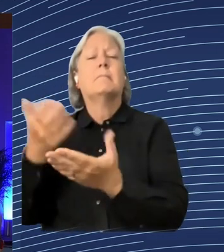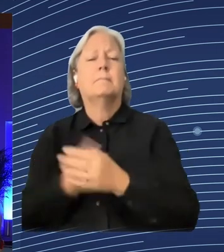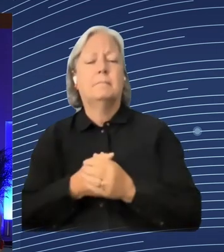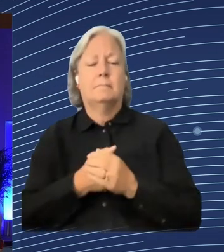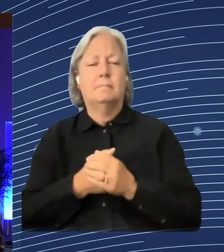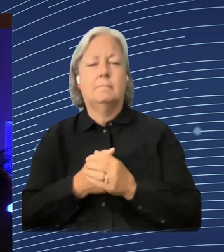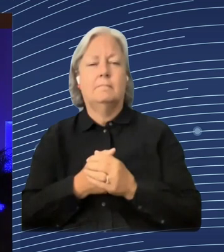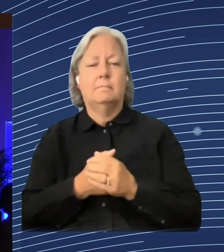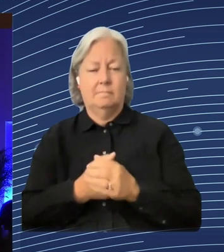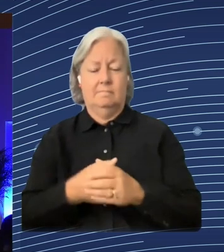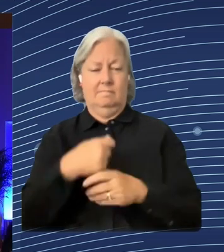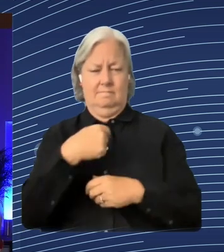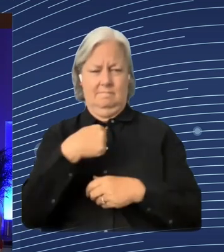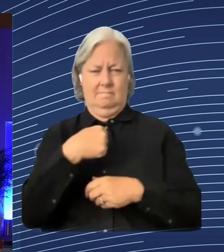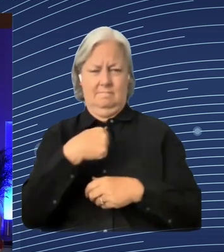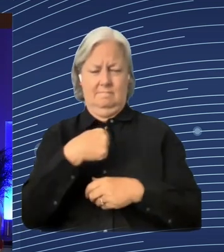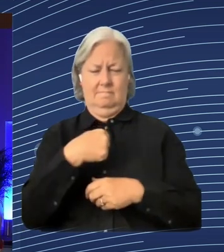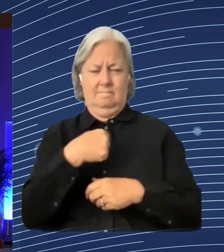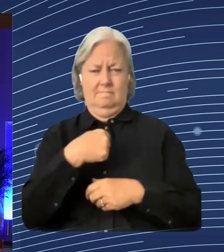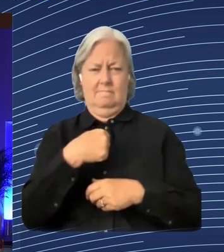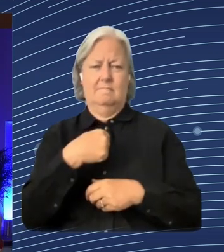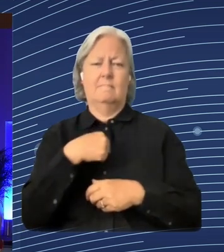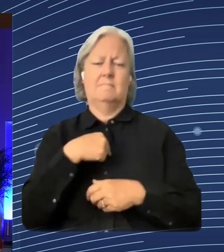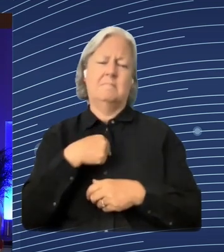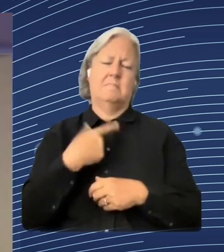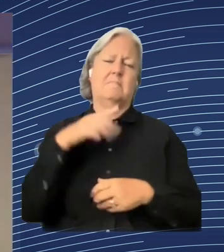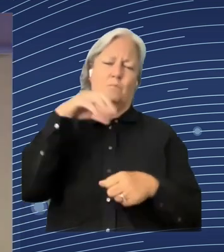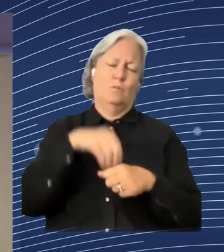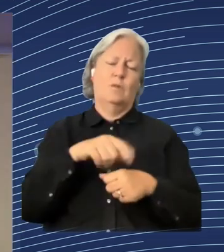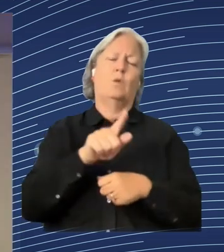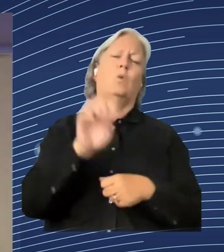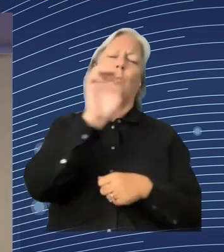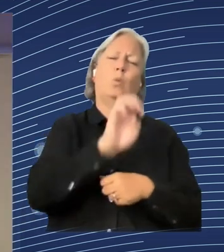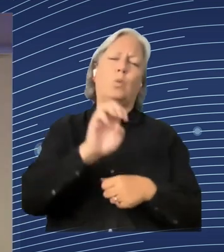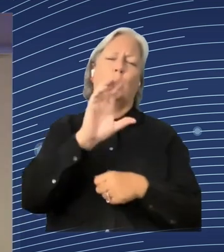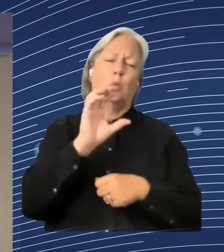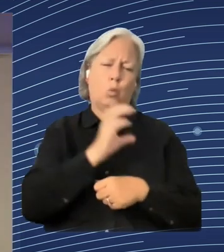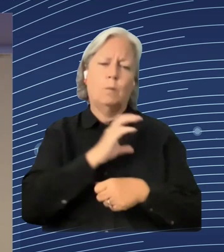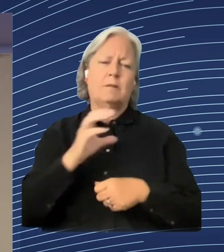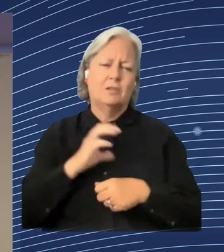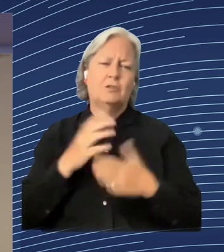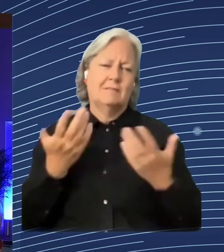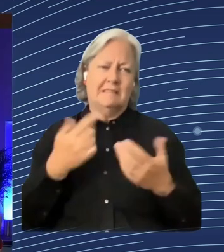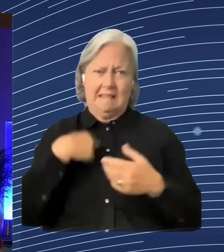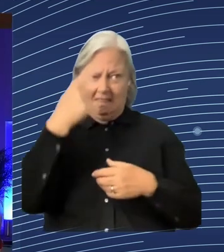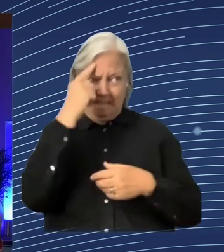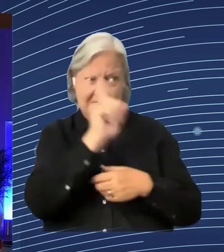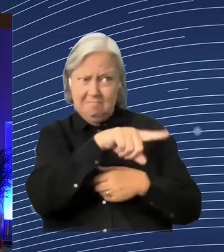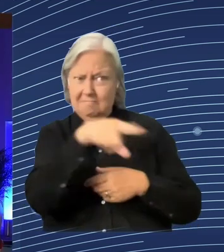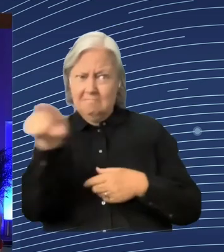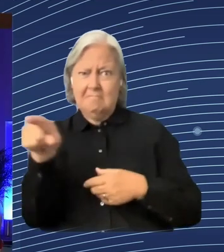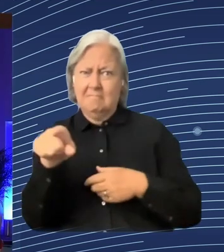My name is Lamel Kleiman. I'm also from the European Commission. Welcome. Like quite a few people here in the room, it seems.